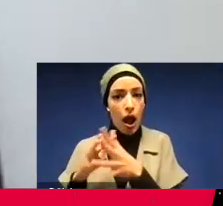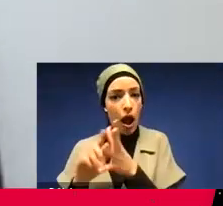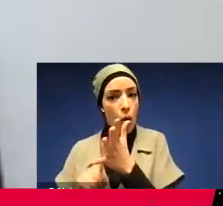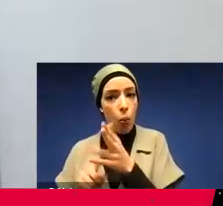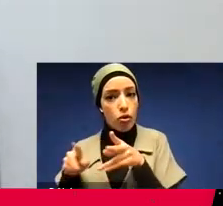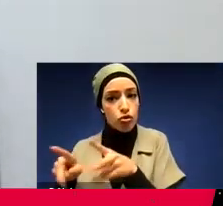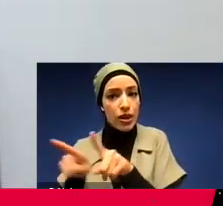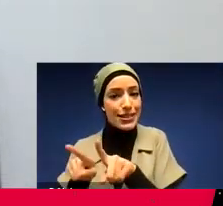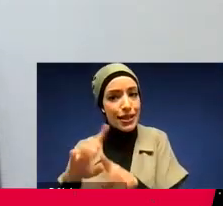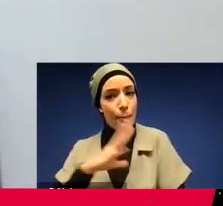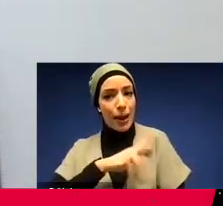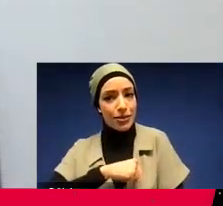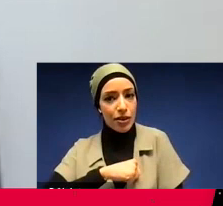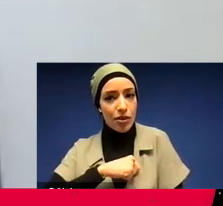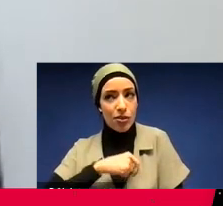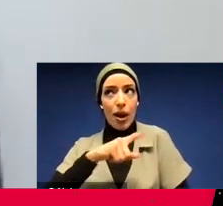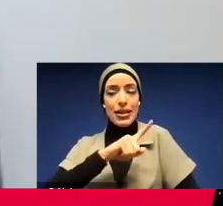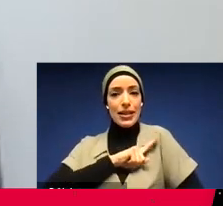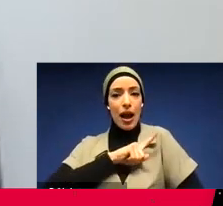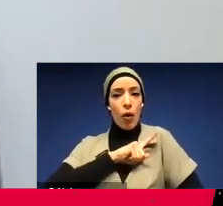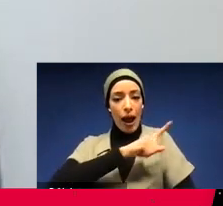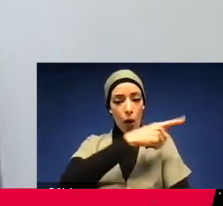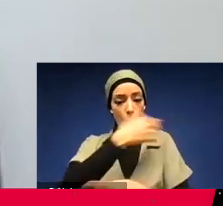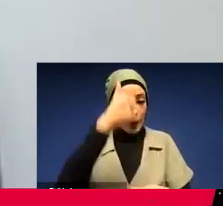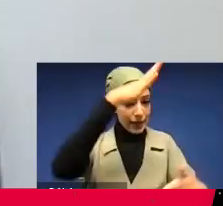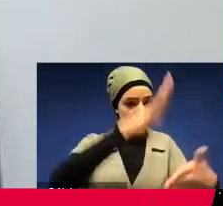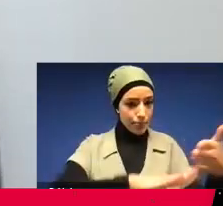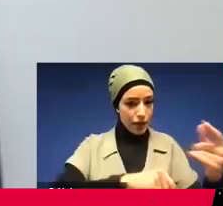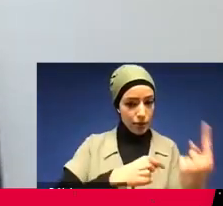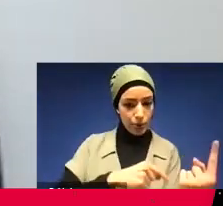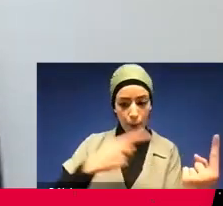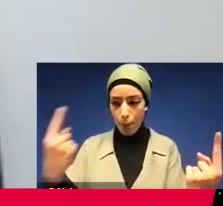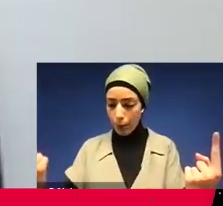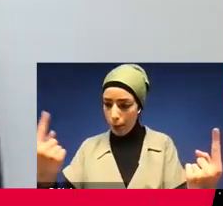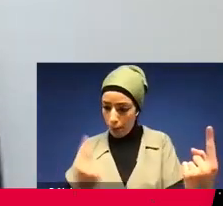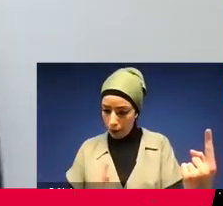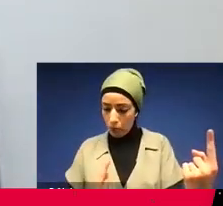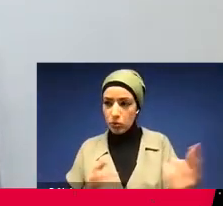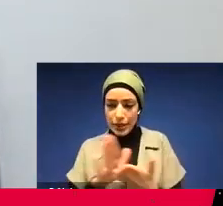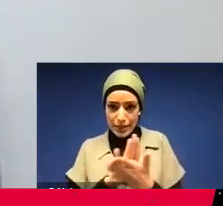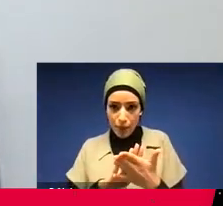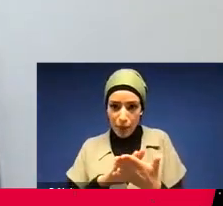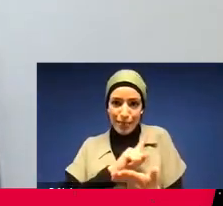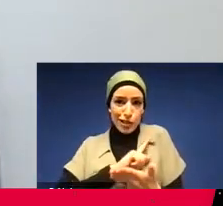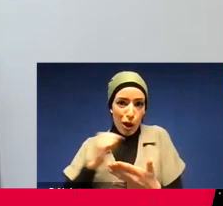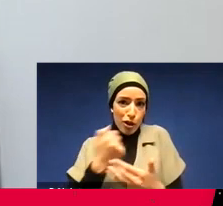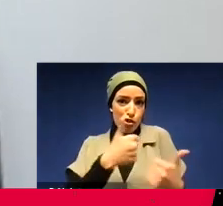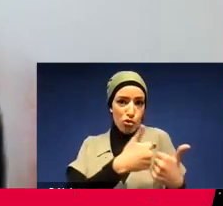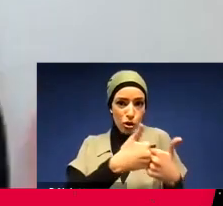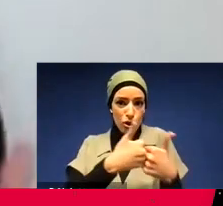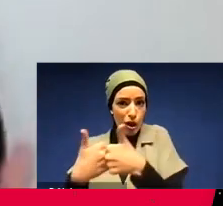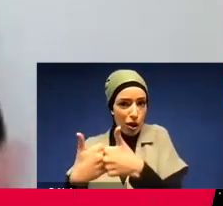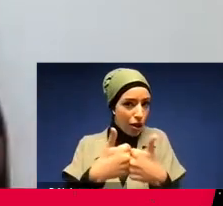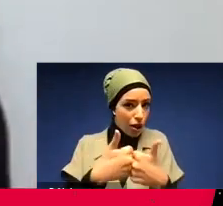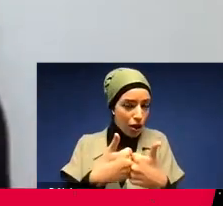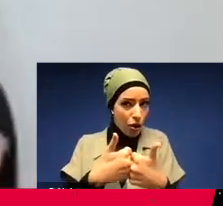the reason to show solidarity? What if we're not connected at all? What if I can't